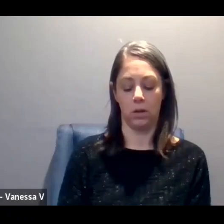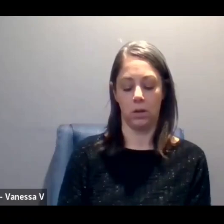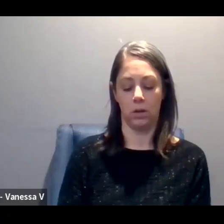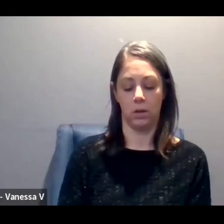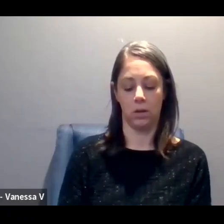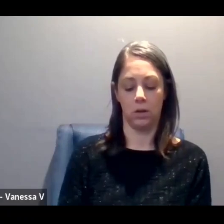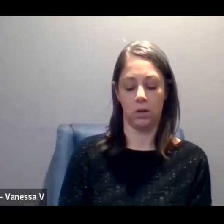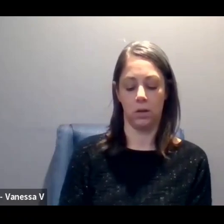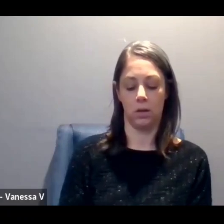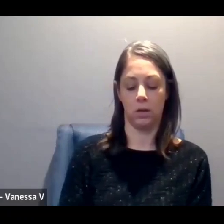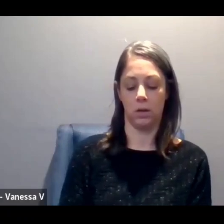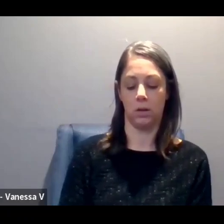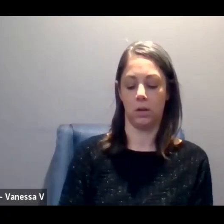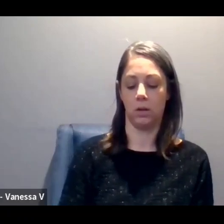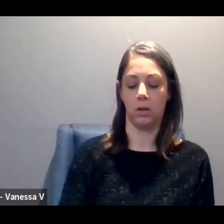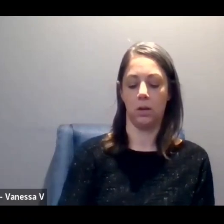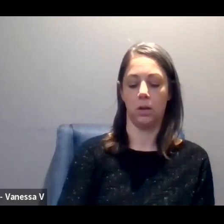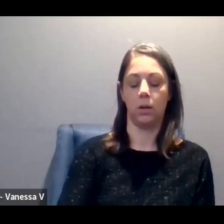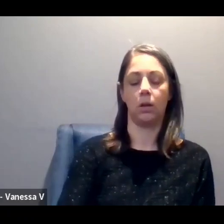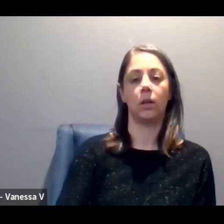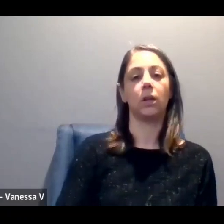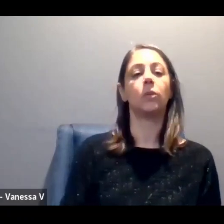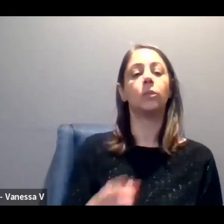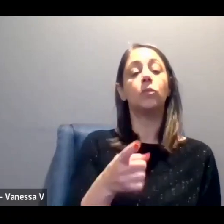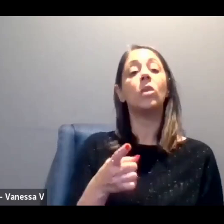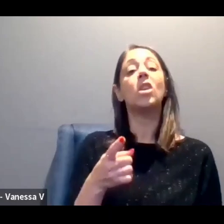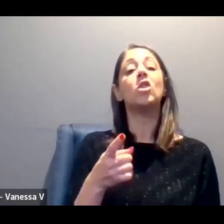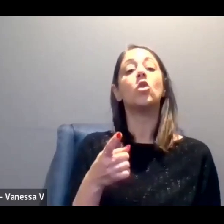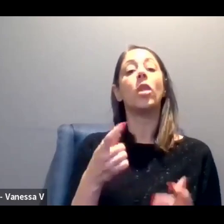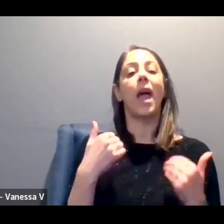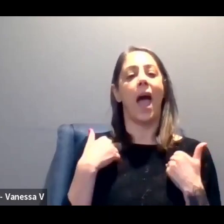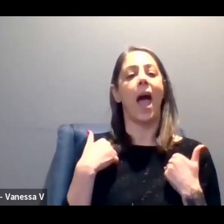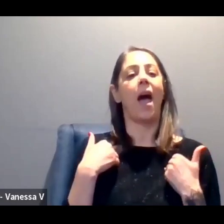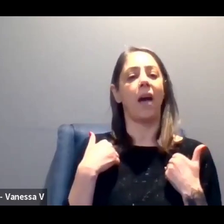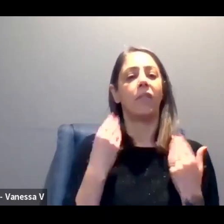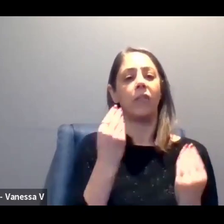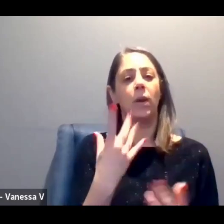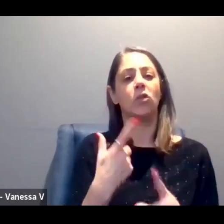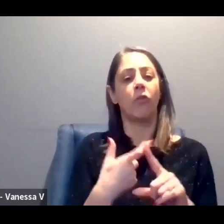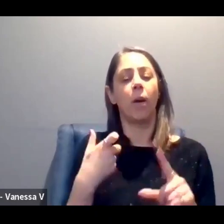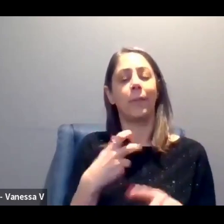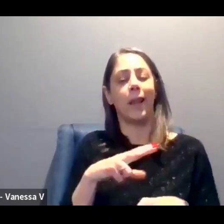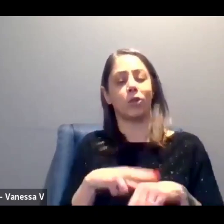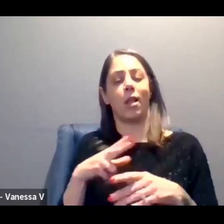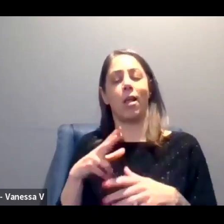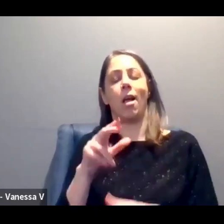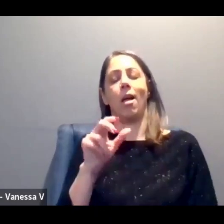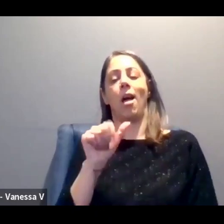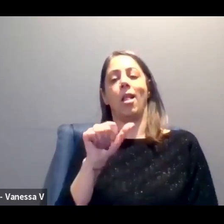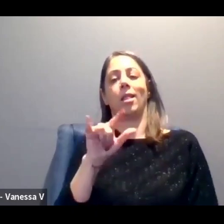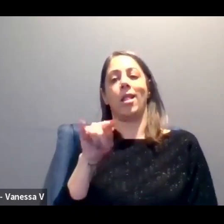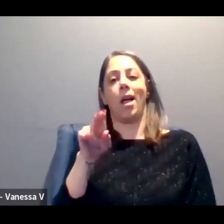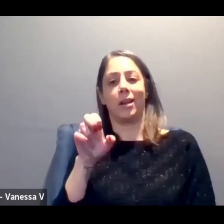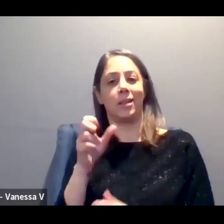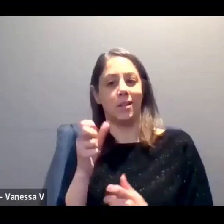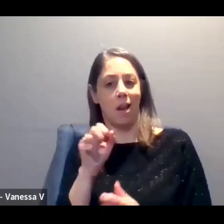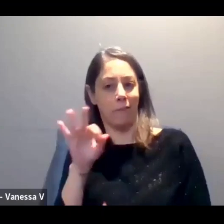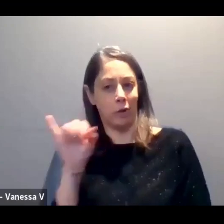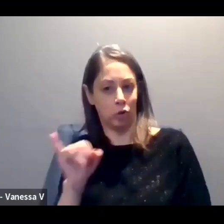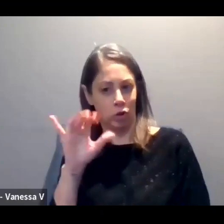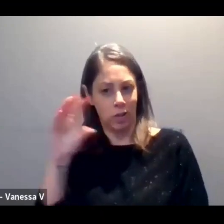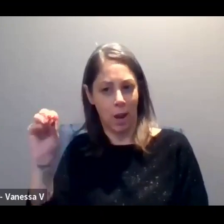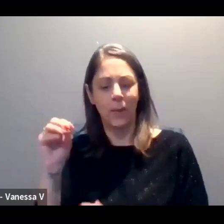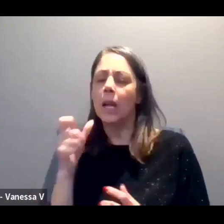there that's put out through the National Alliance of Insurance Companies, and it's not selling anything, so it's just things to look